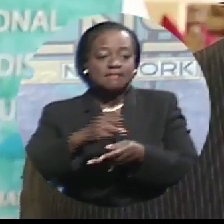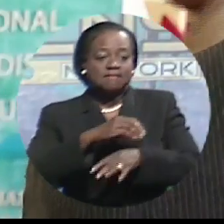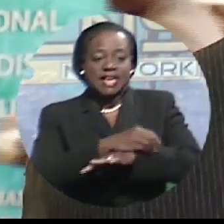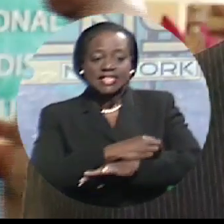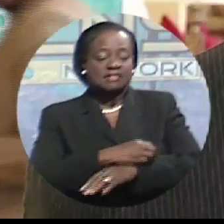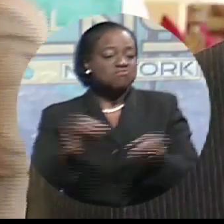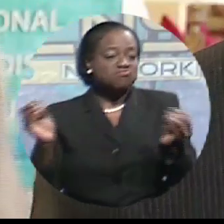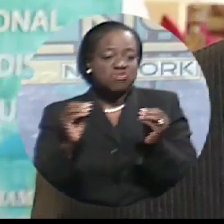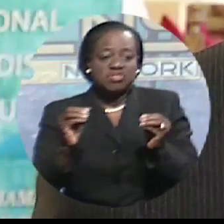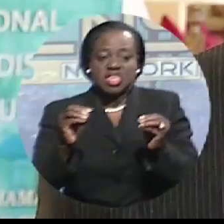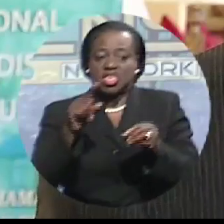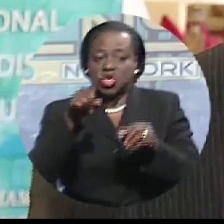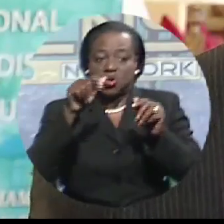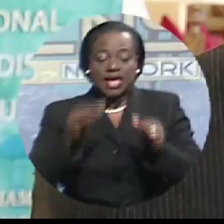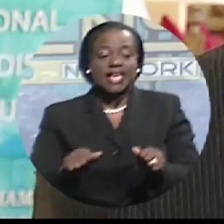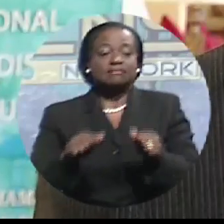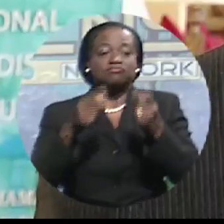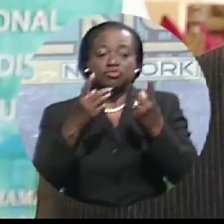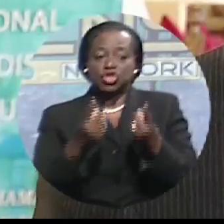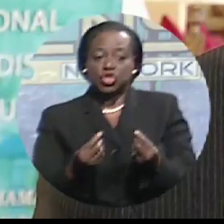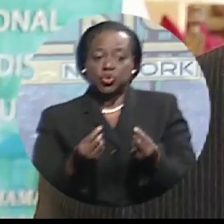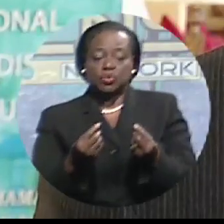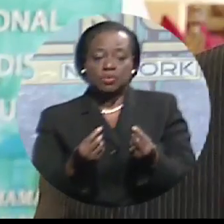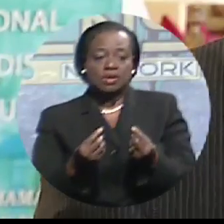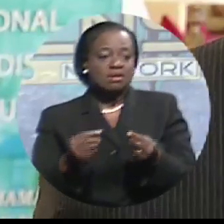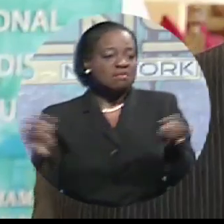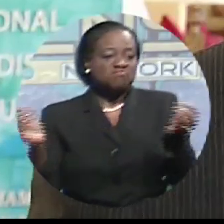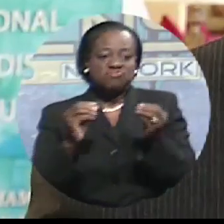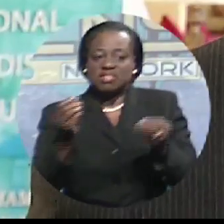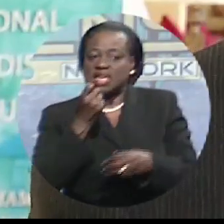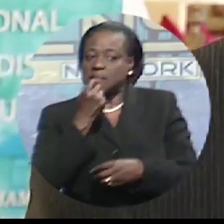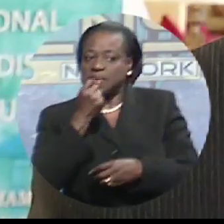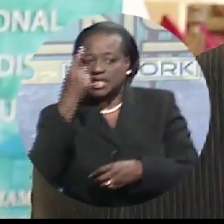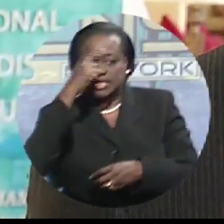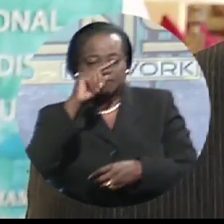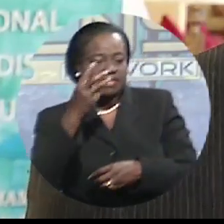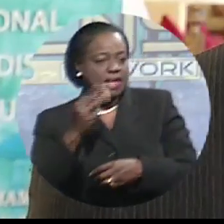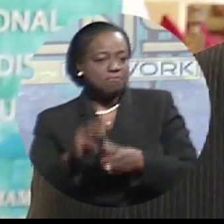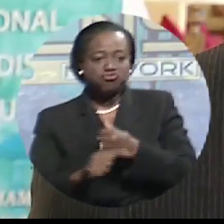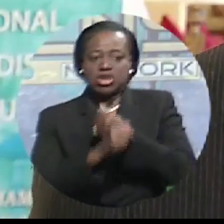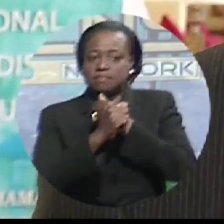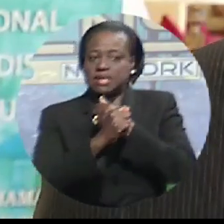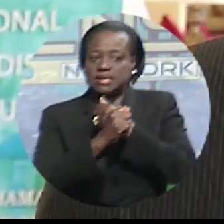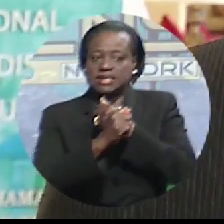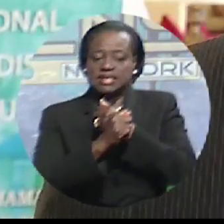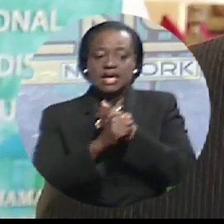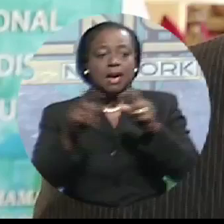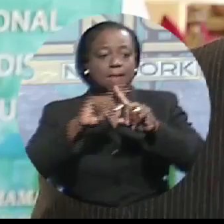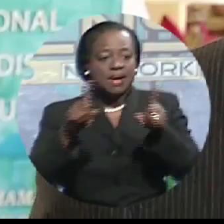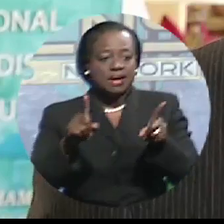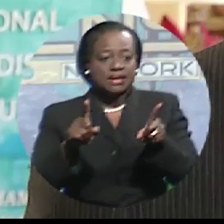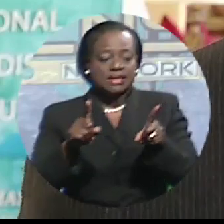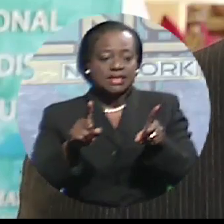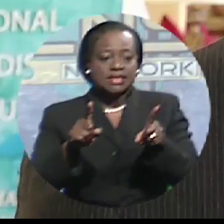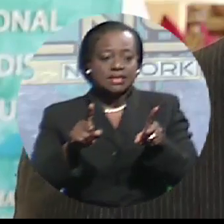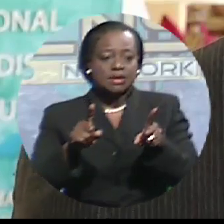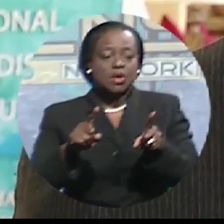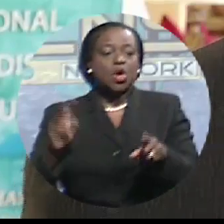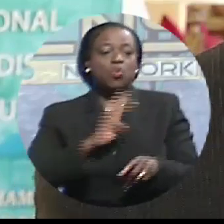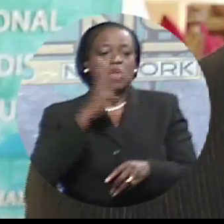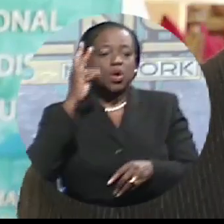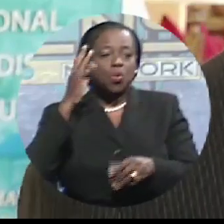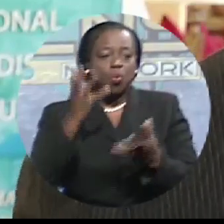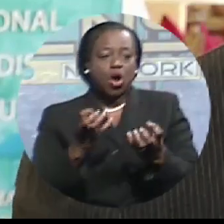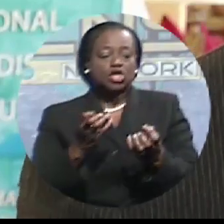for that one patient. You treat them symptomatically. There are no antibiotics or treatments that will specifically target it, but what we want to do is